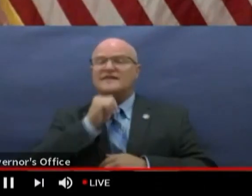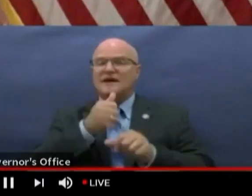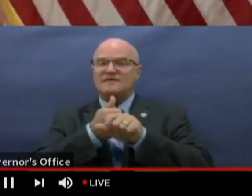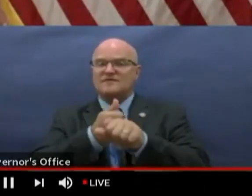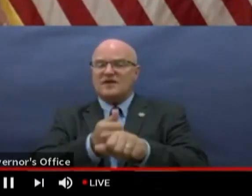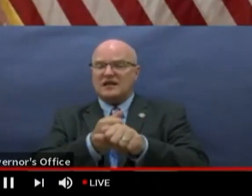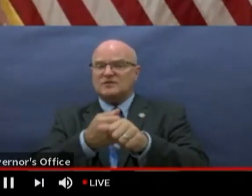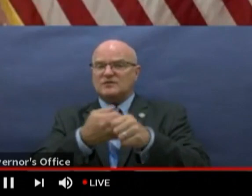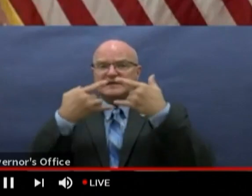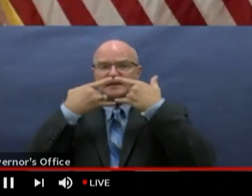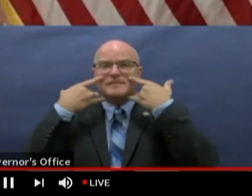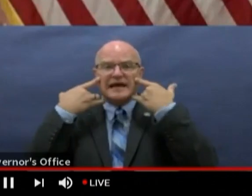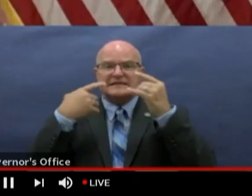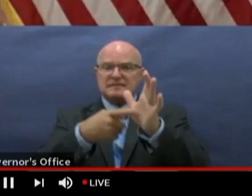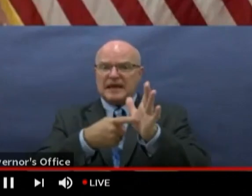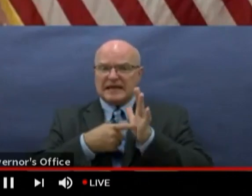mandate?